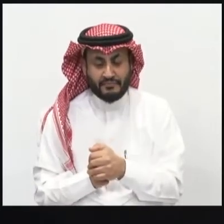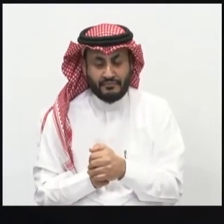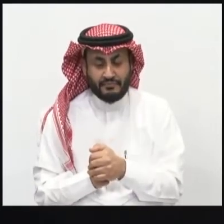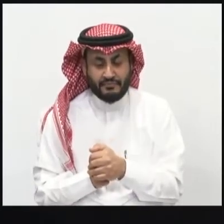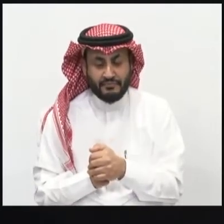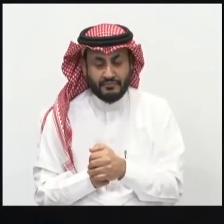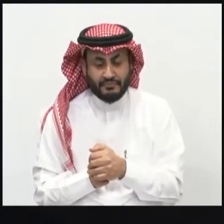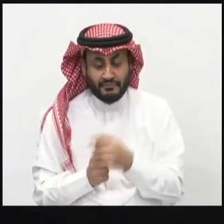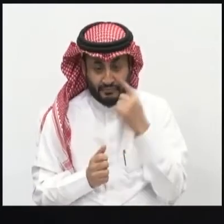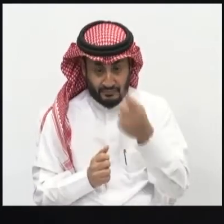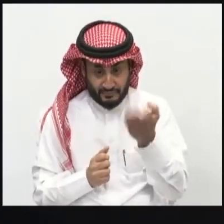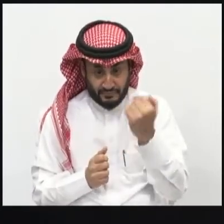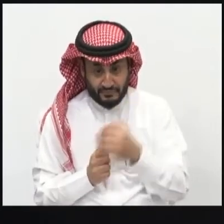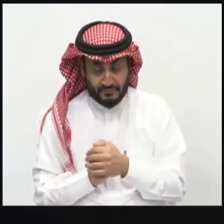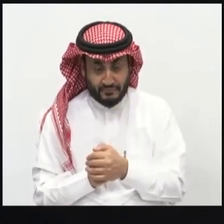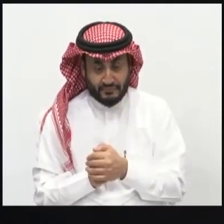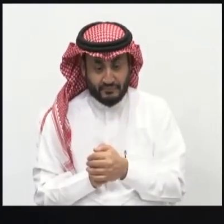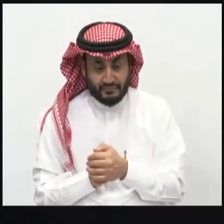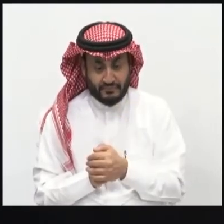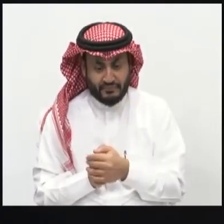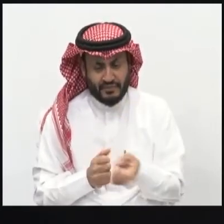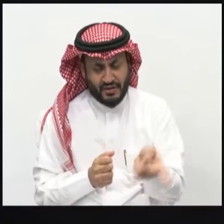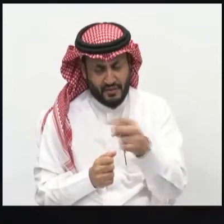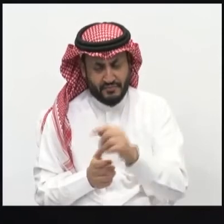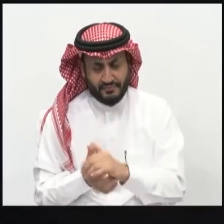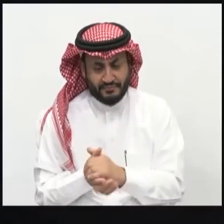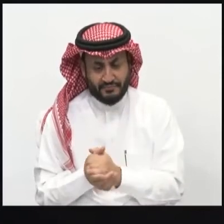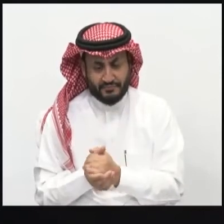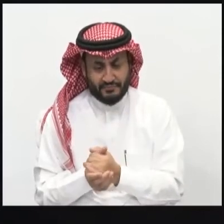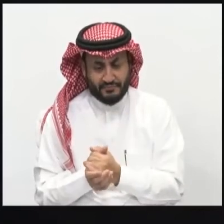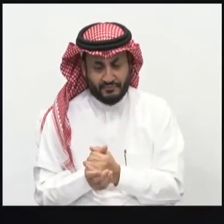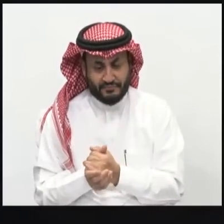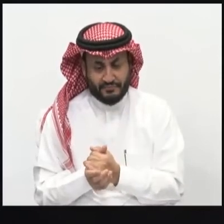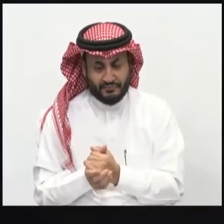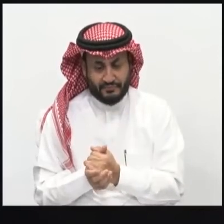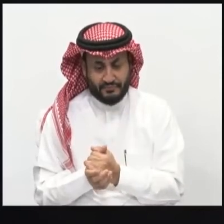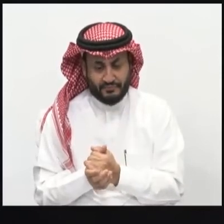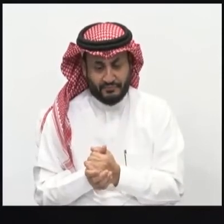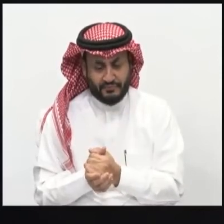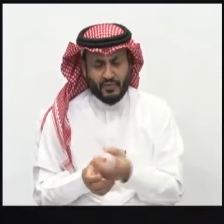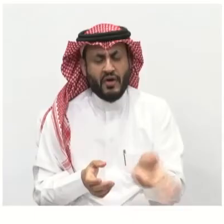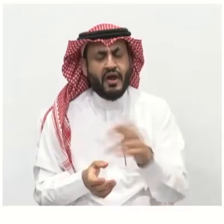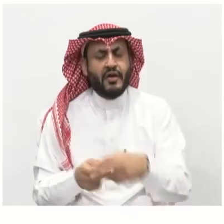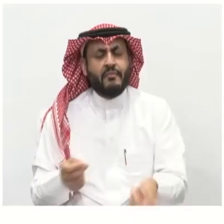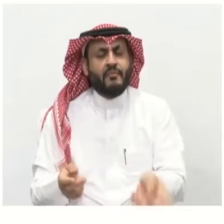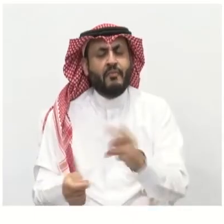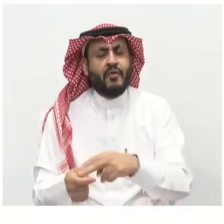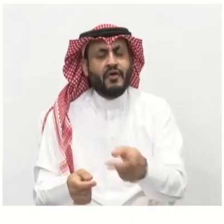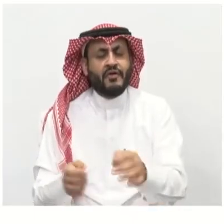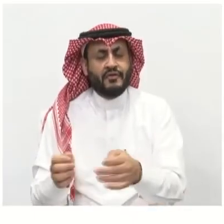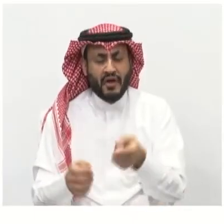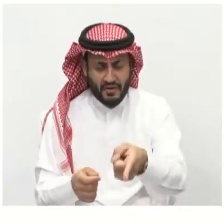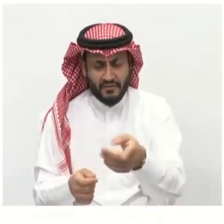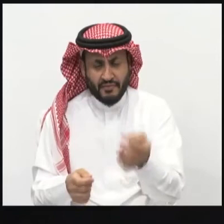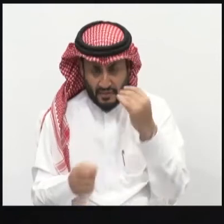I circled one of the words, the in and out. We're not going to do that now. We're going to do them later. So what other sounds do you notice? I will leave that